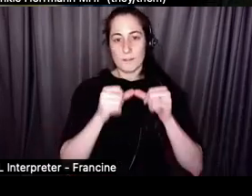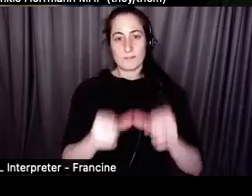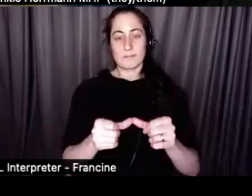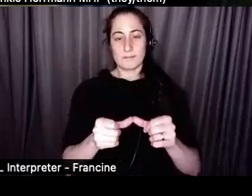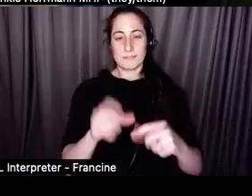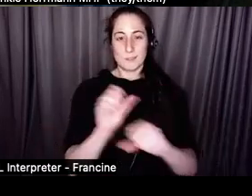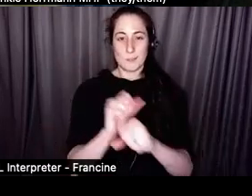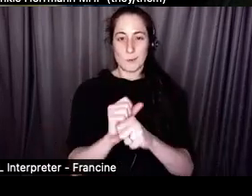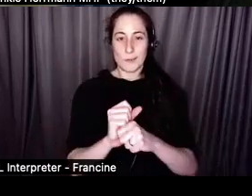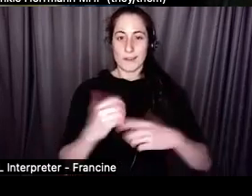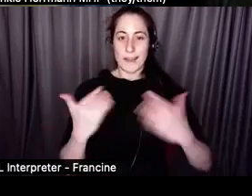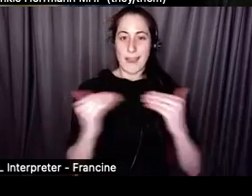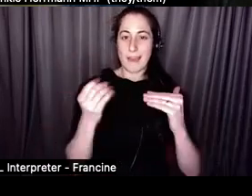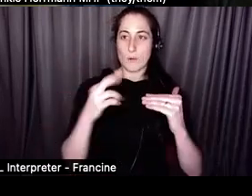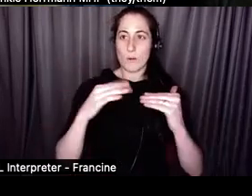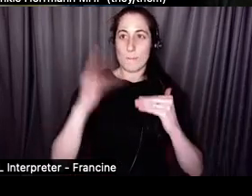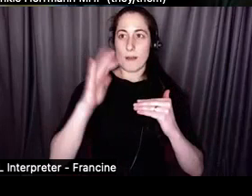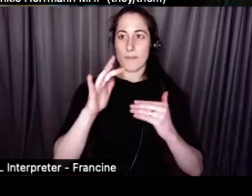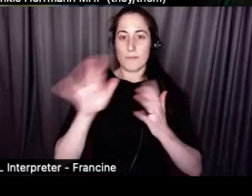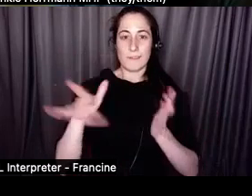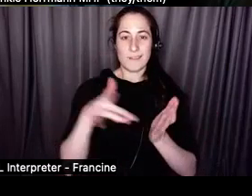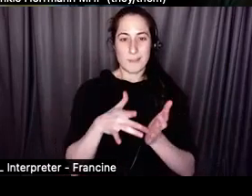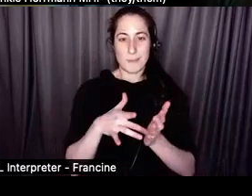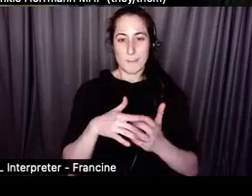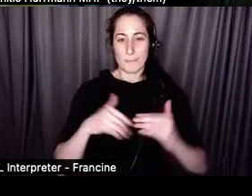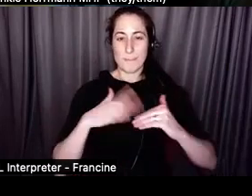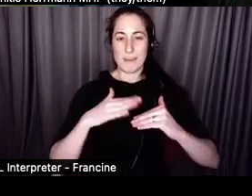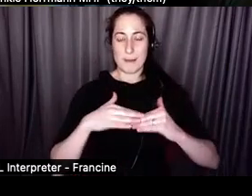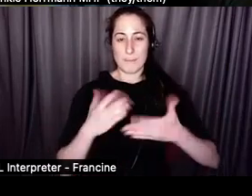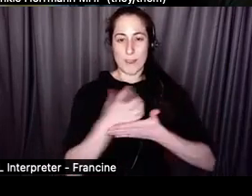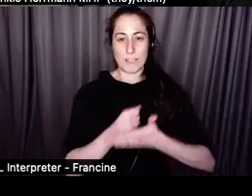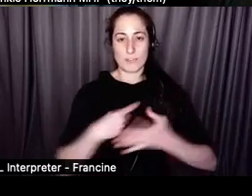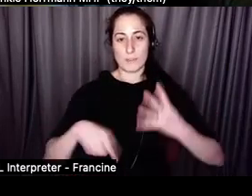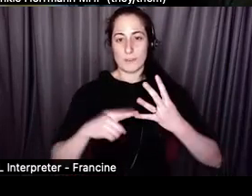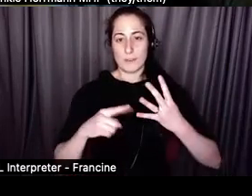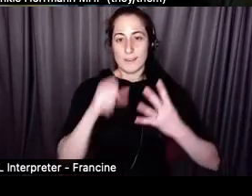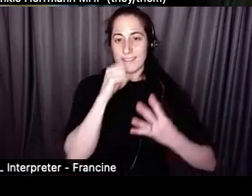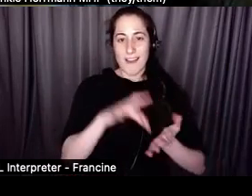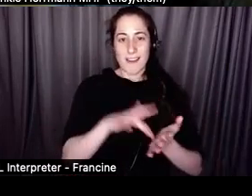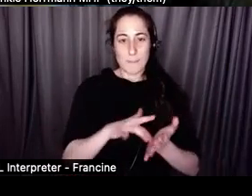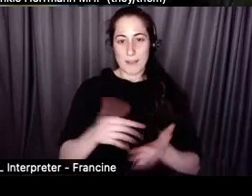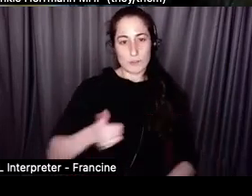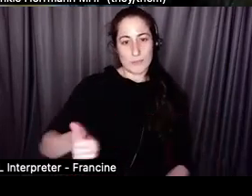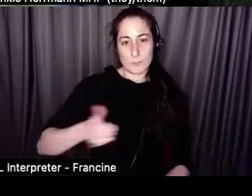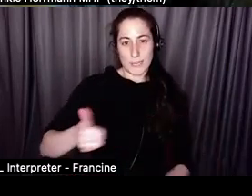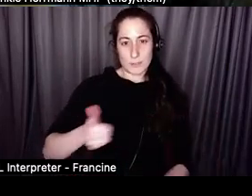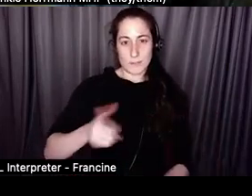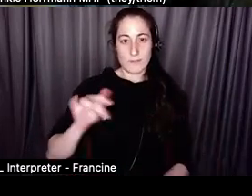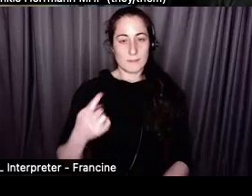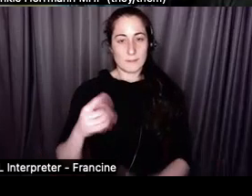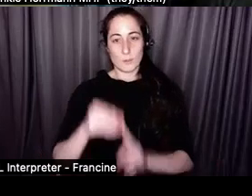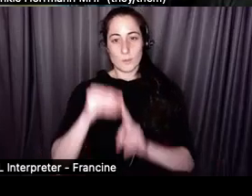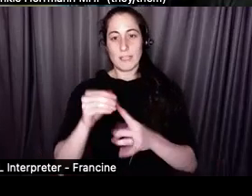above minimum wage. And there's also non-medical transportation. So this one is pretty unique to Medicaid